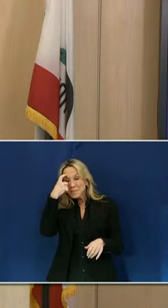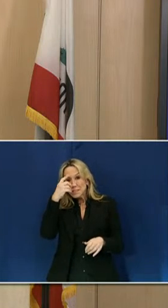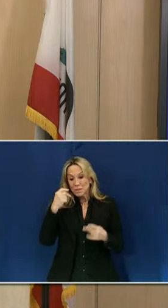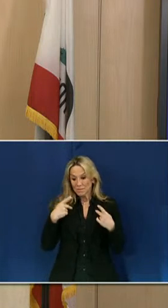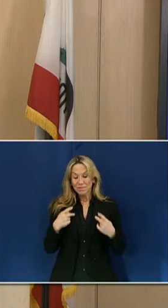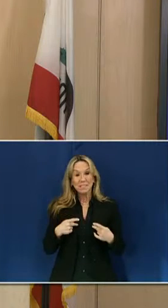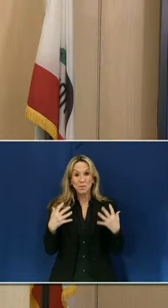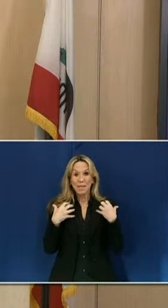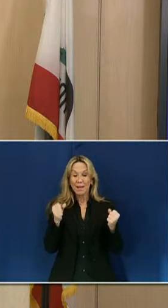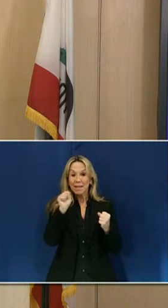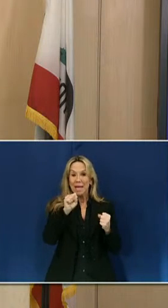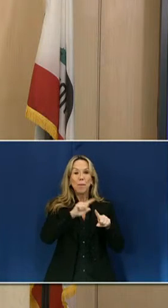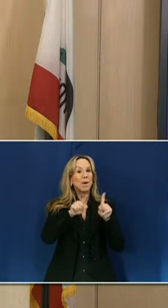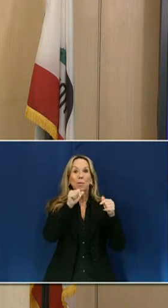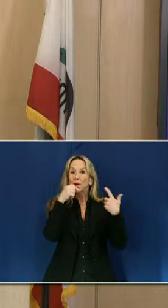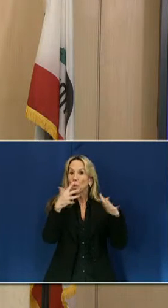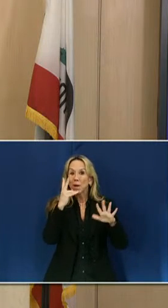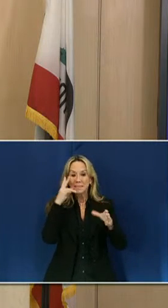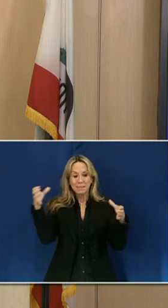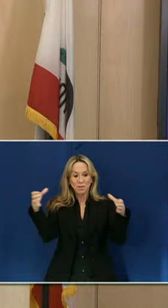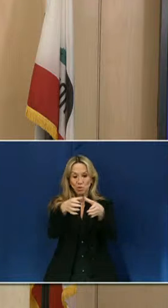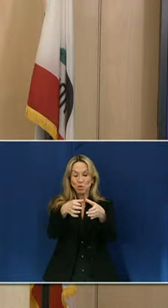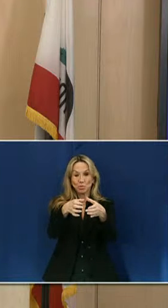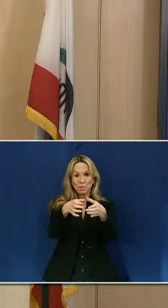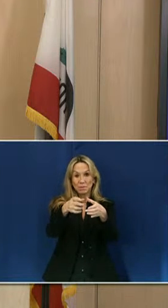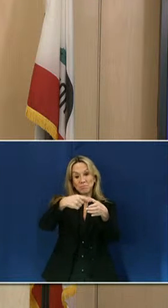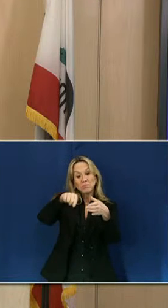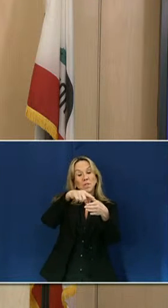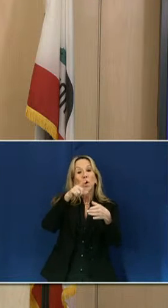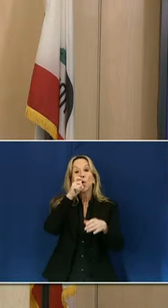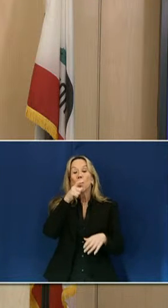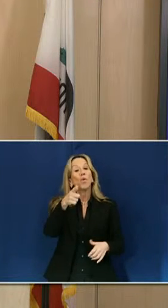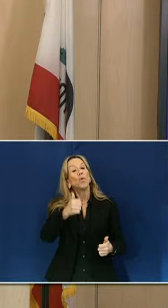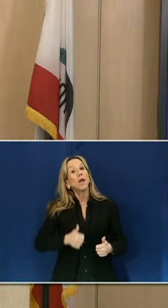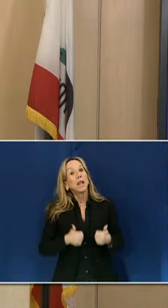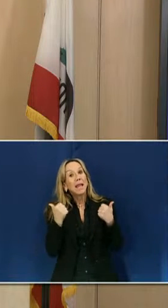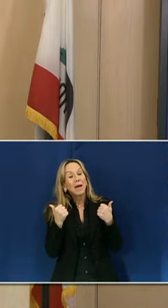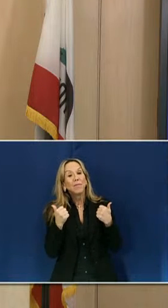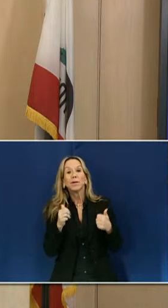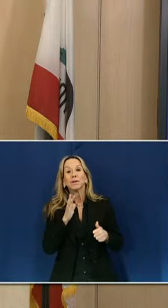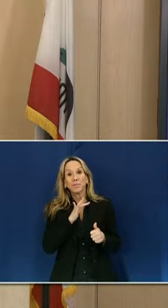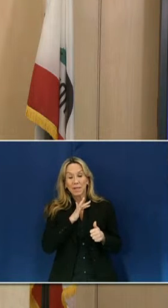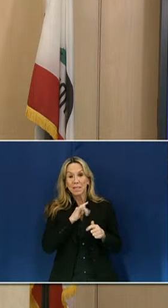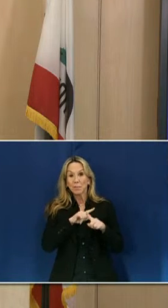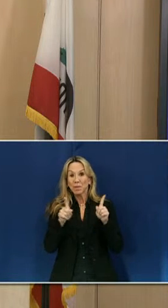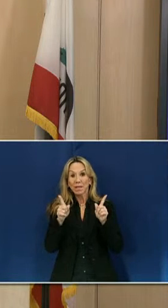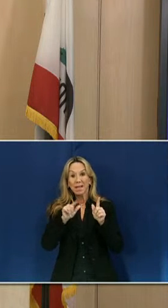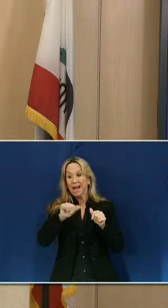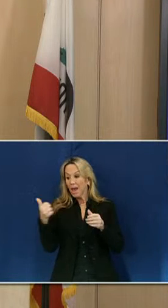groupings beyond, again, those folks that you live with in your household where it is possible to avoid it.